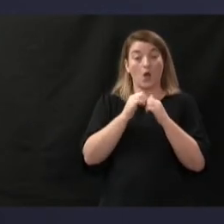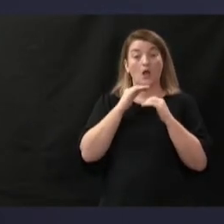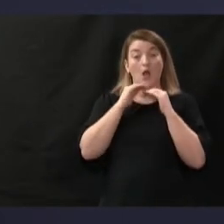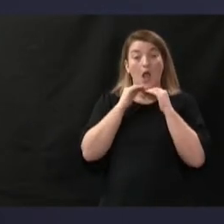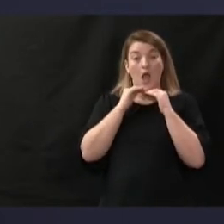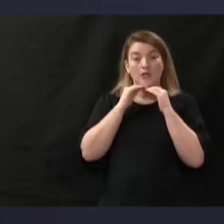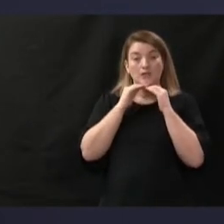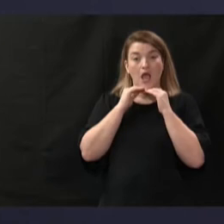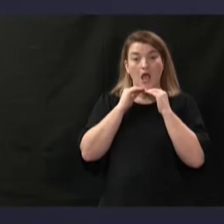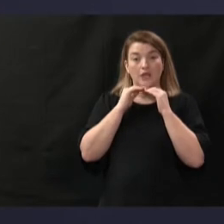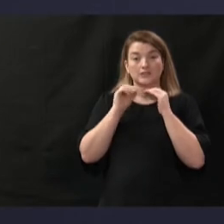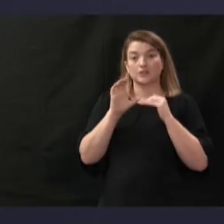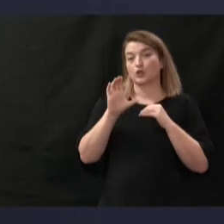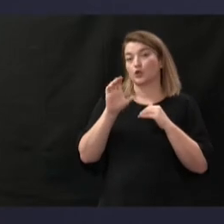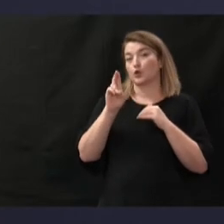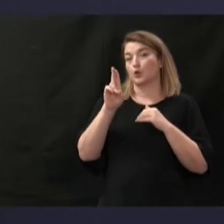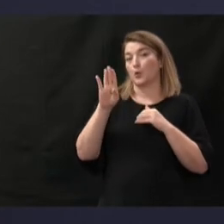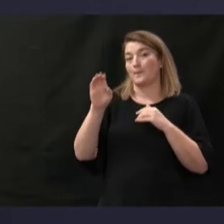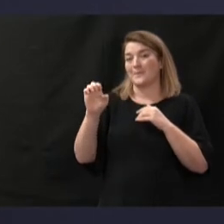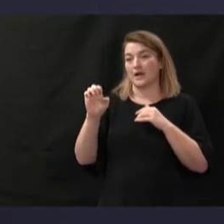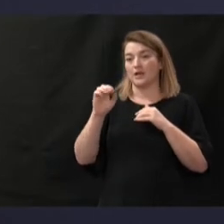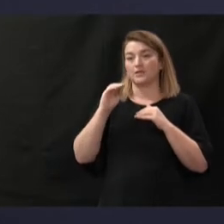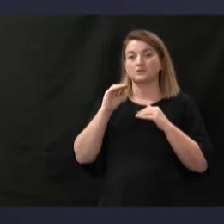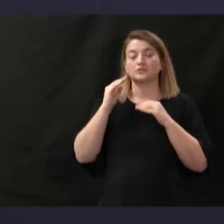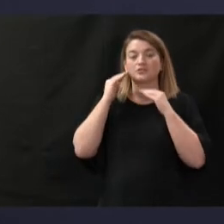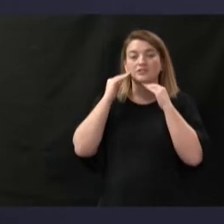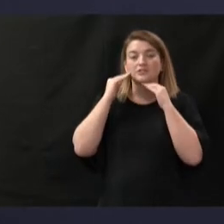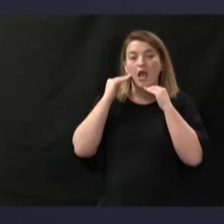Cube. Now say,